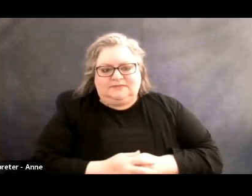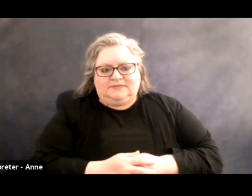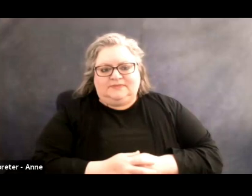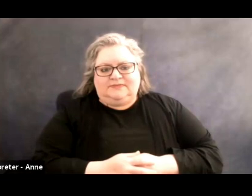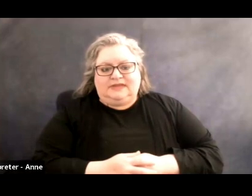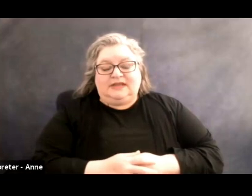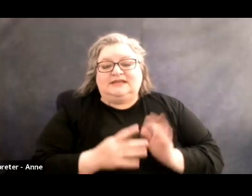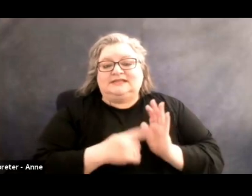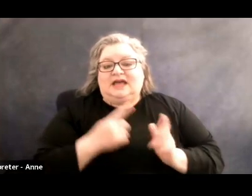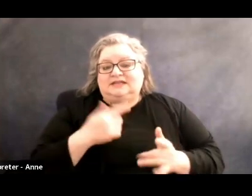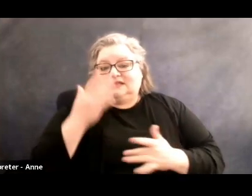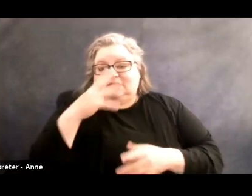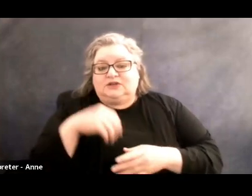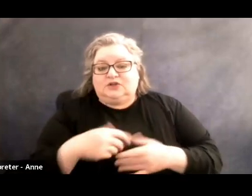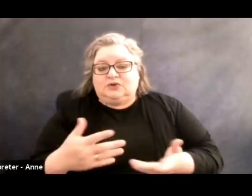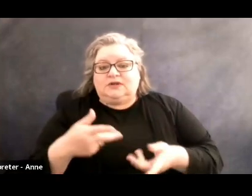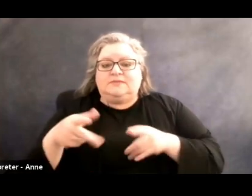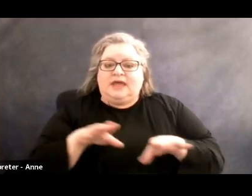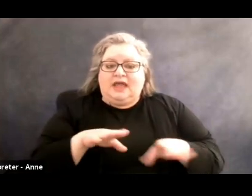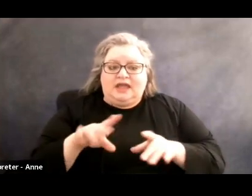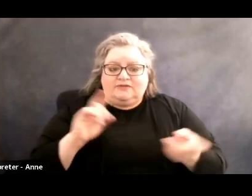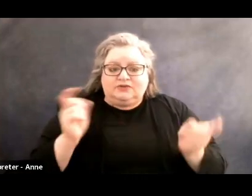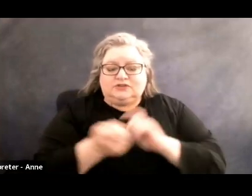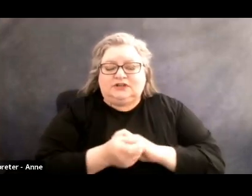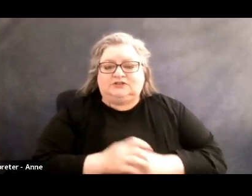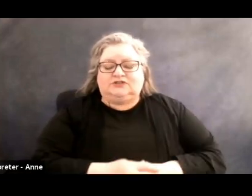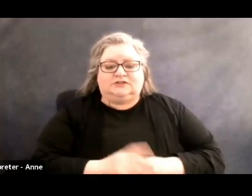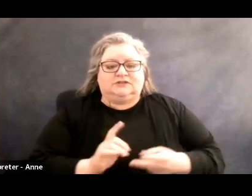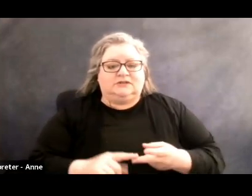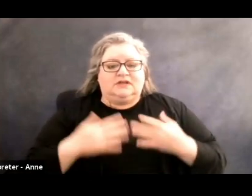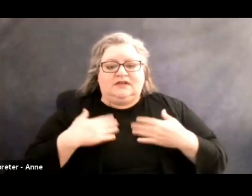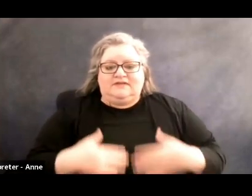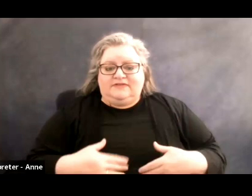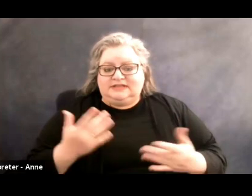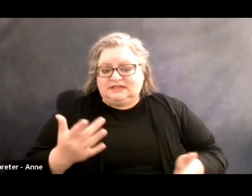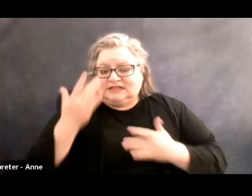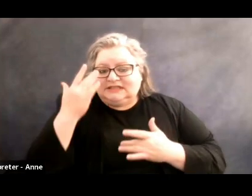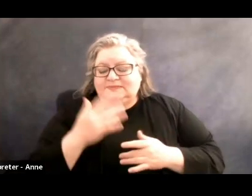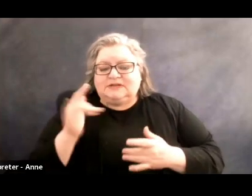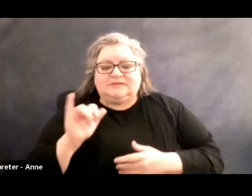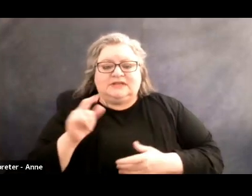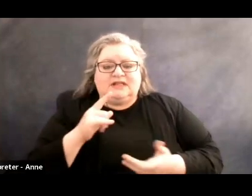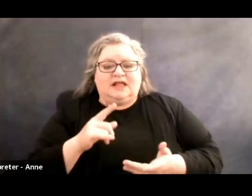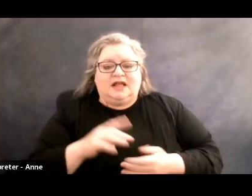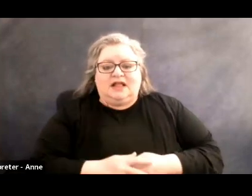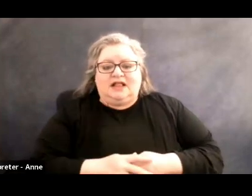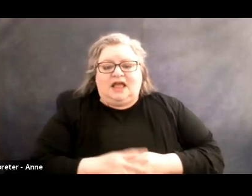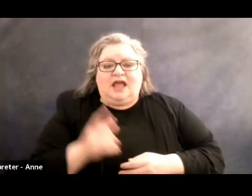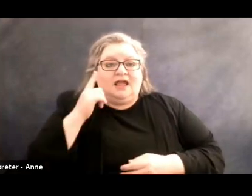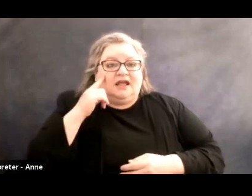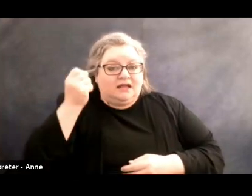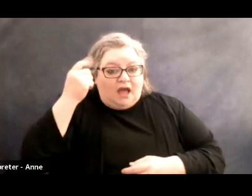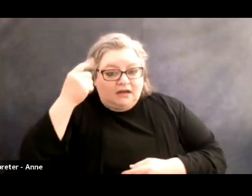and symptoms could include some behavioral changes, some physical symptoms, or cognitive